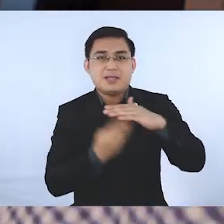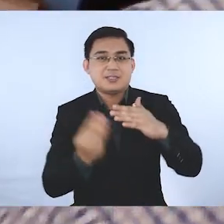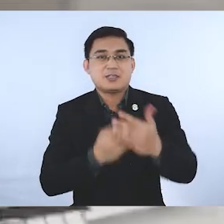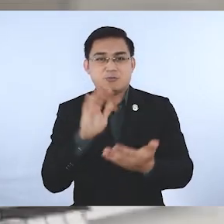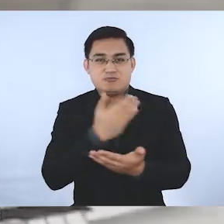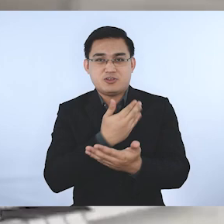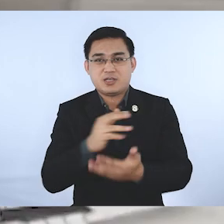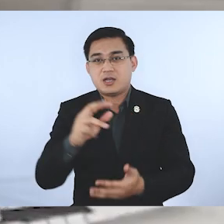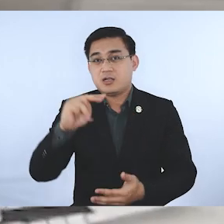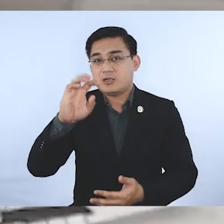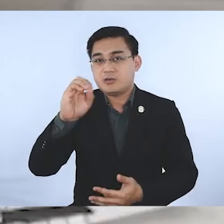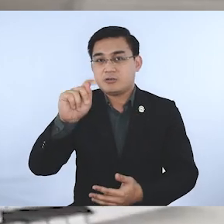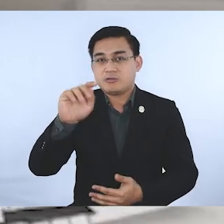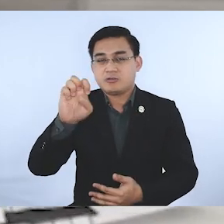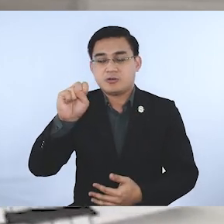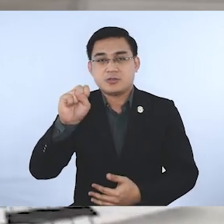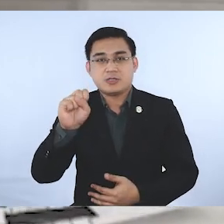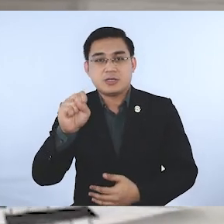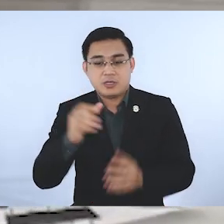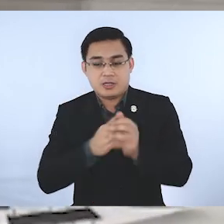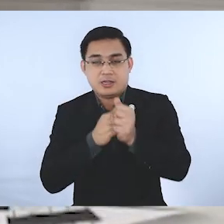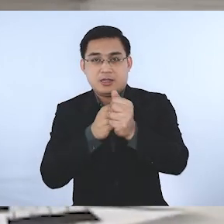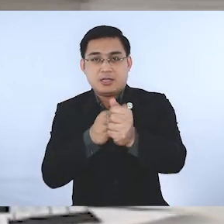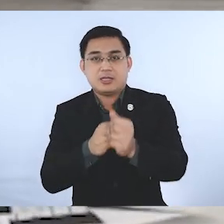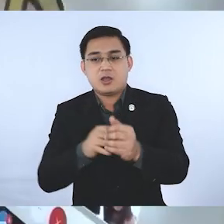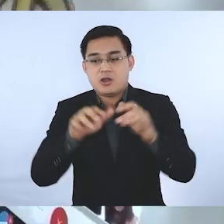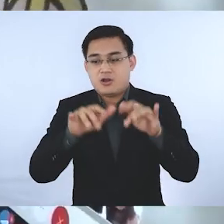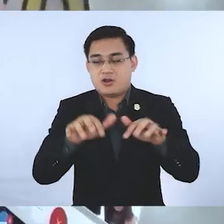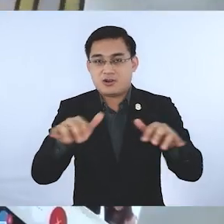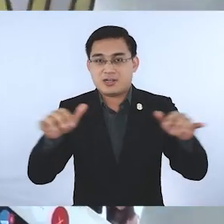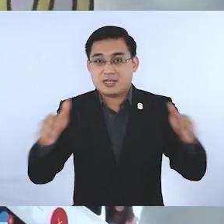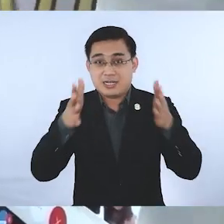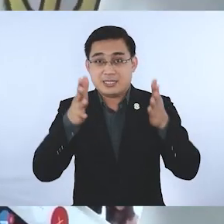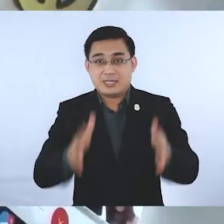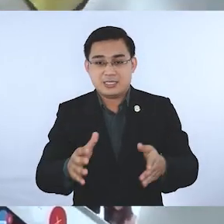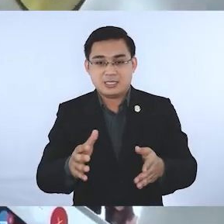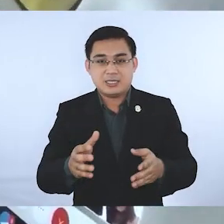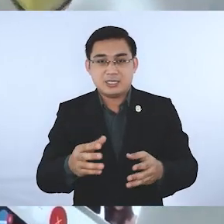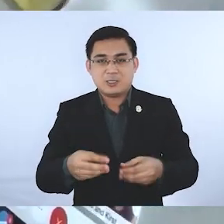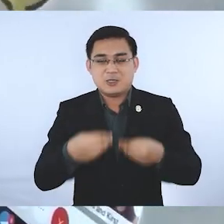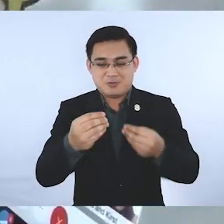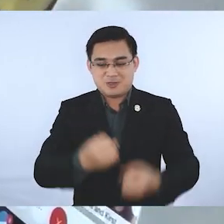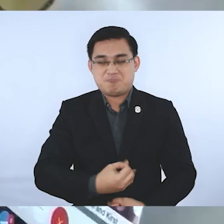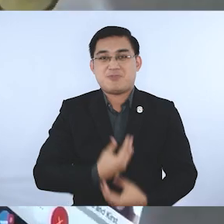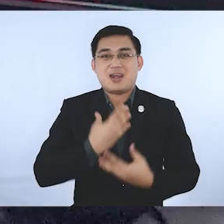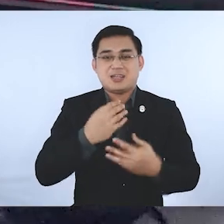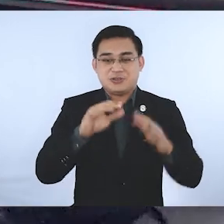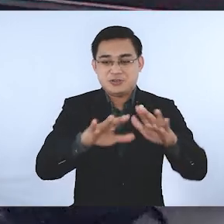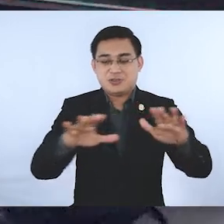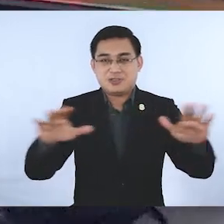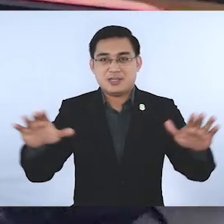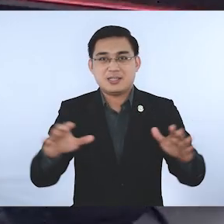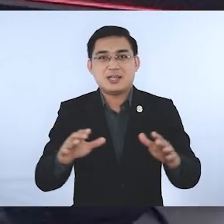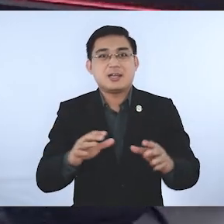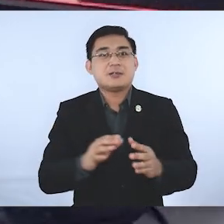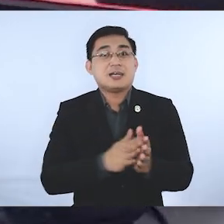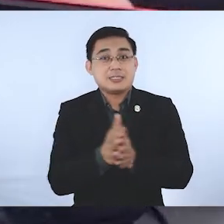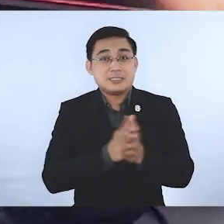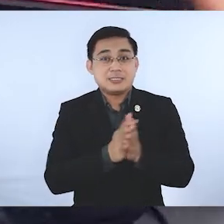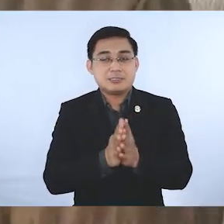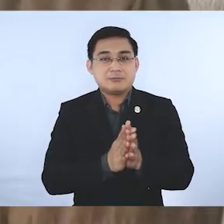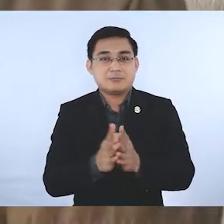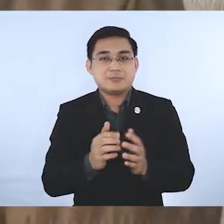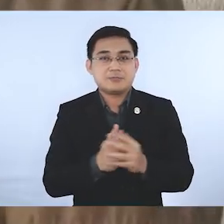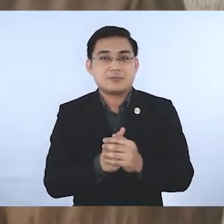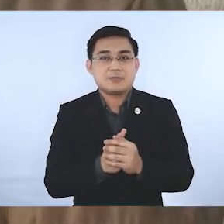musical notes. This was initiated by a young CWS organist who was inspired to keep the members of the CWS active during